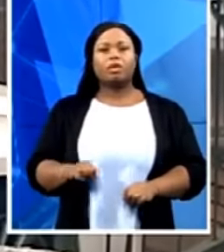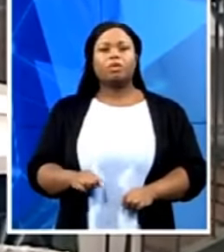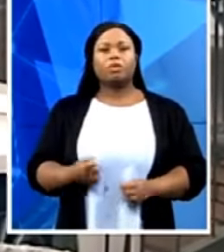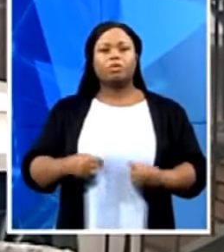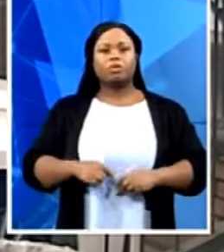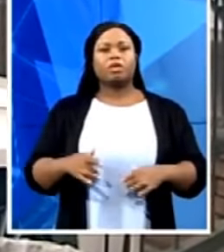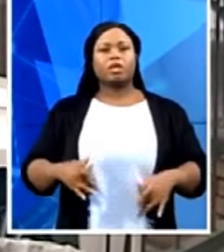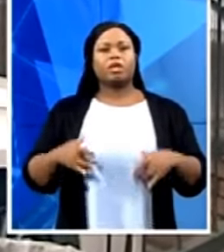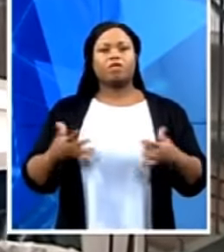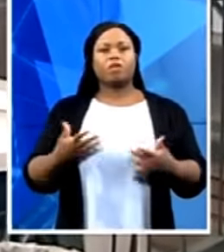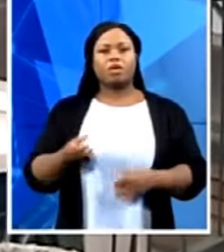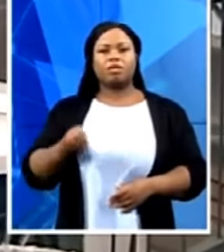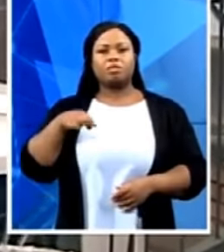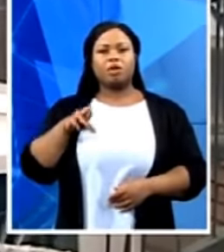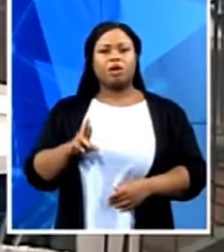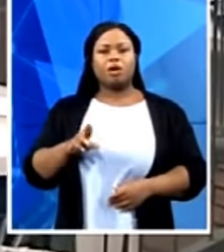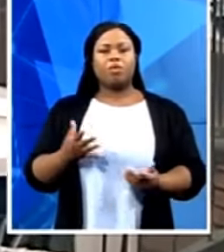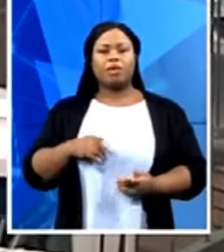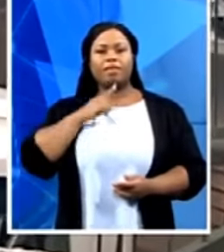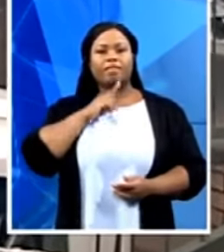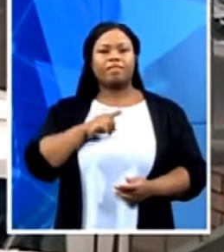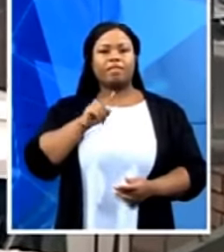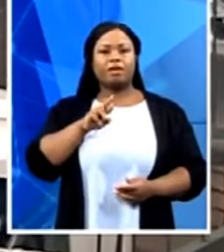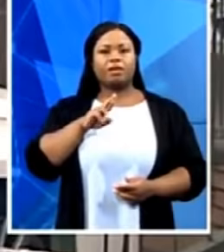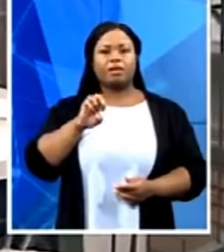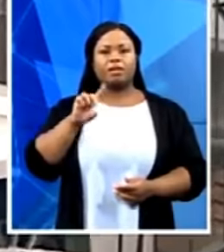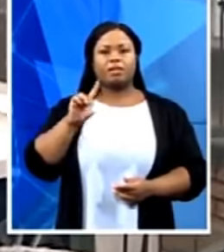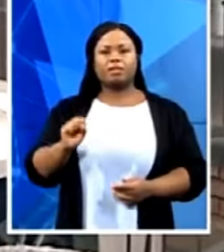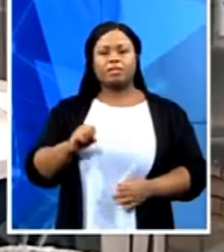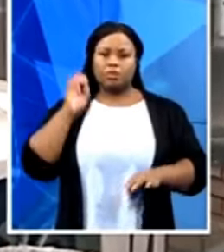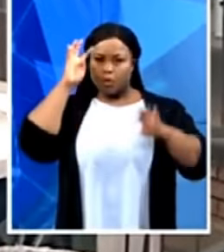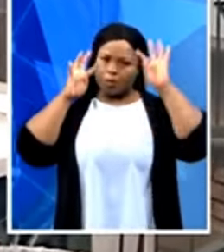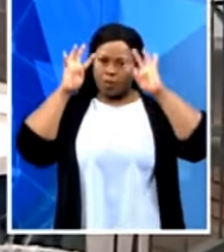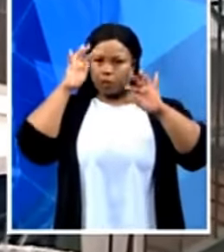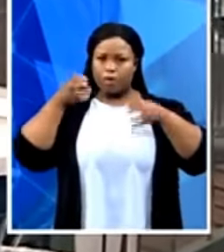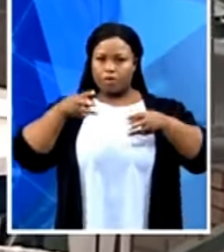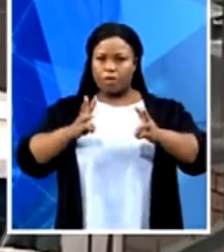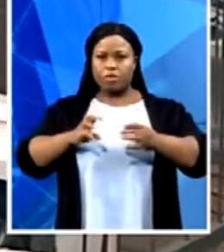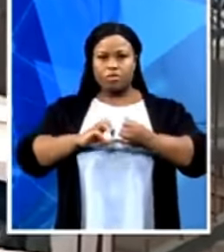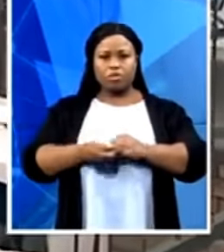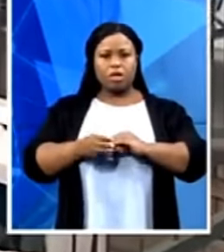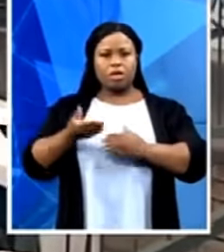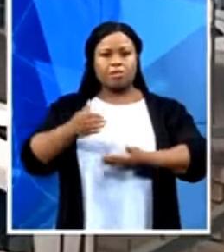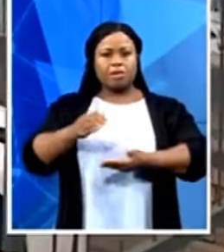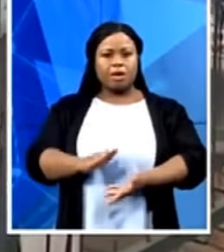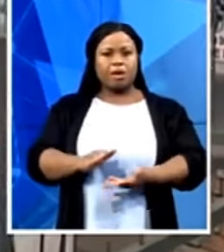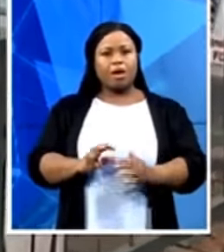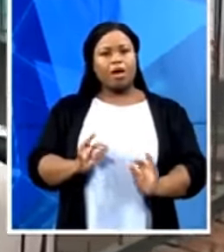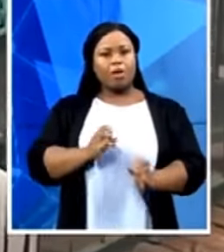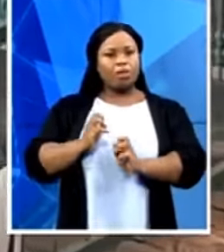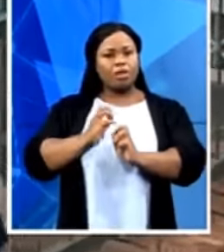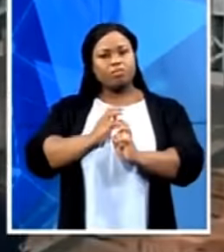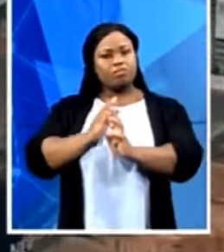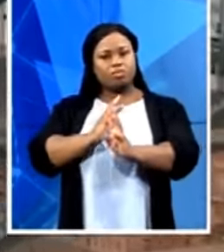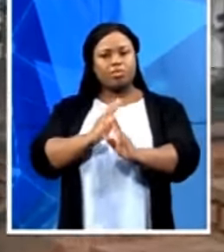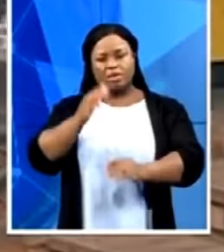Reeds, where they've actually come up with an innovative way to try and cut the queues, even though there are still those that are still persistent.